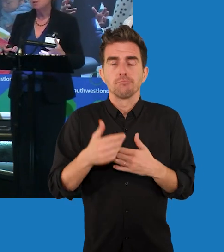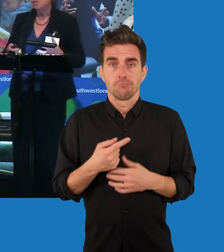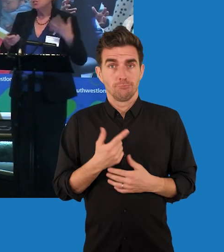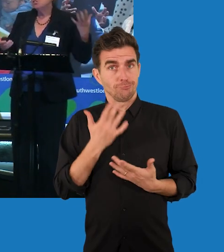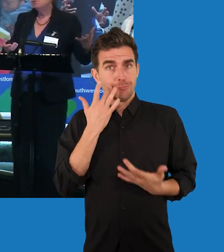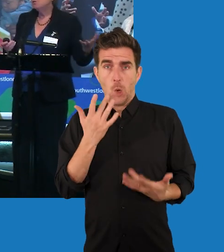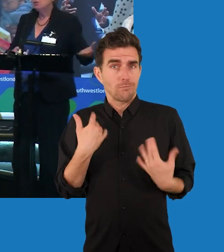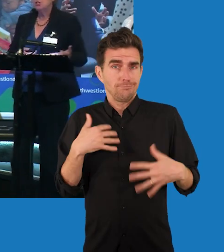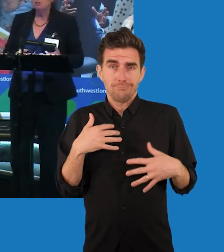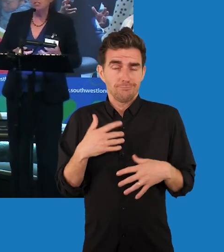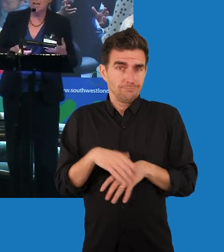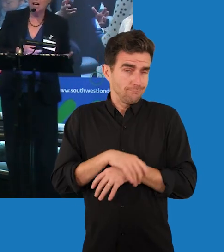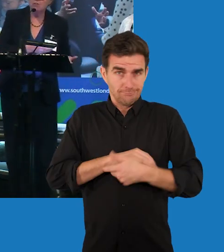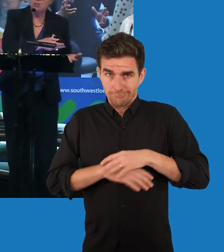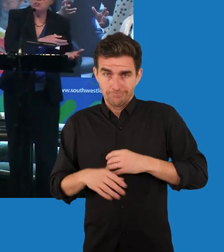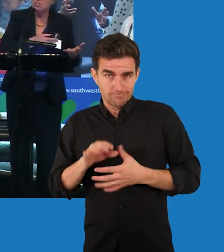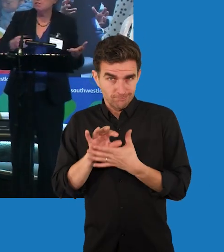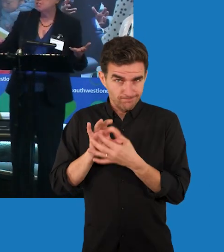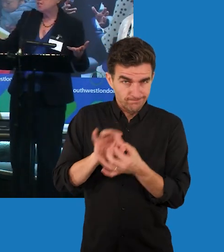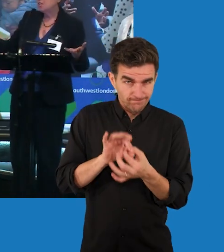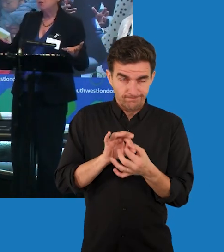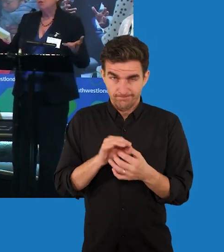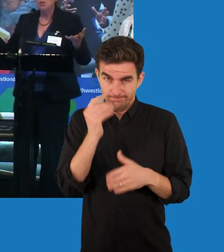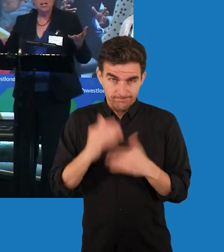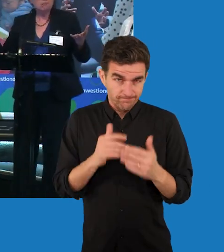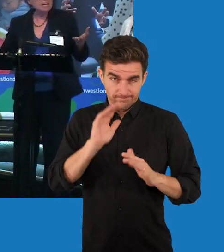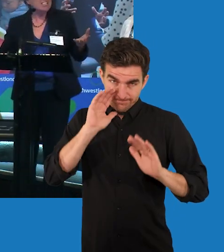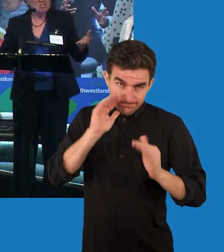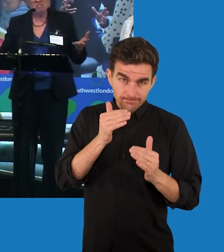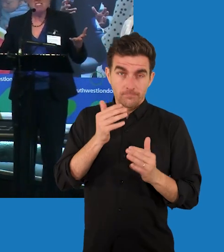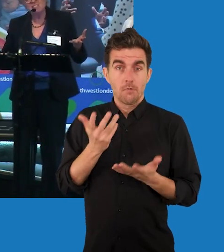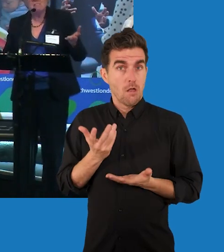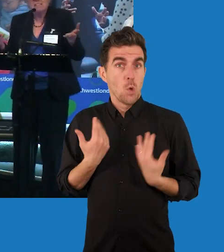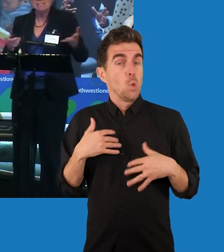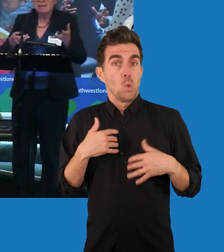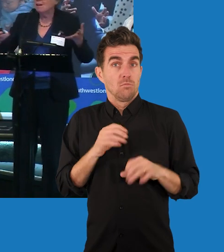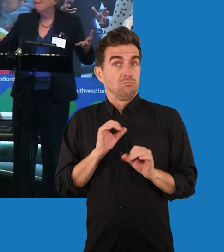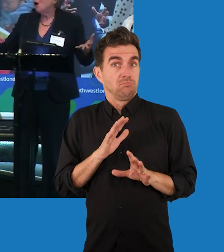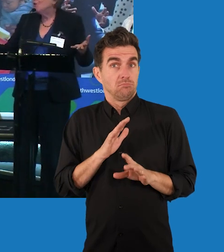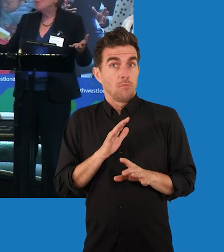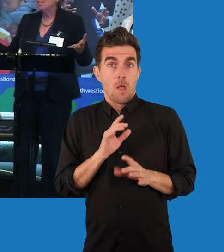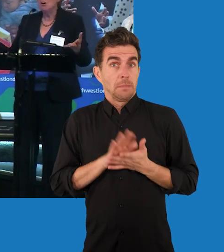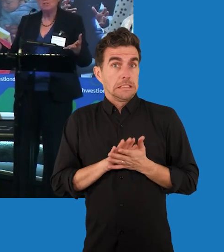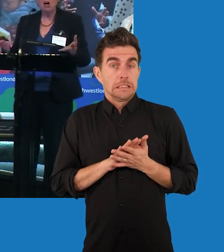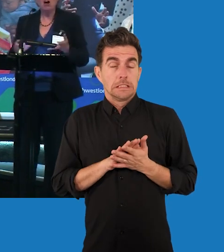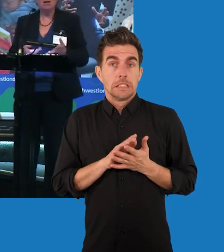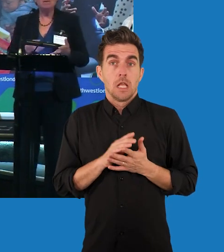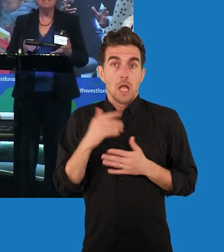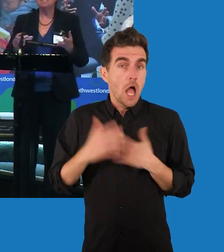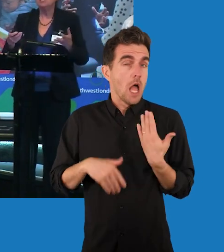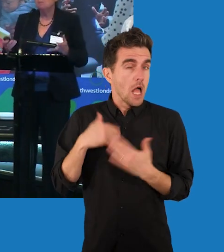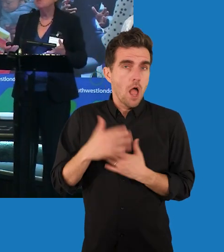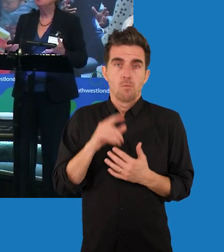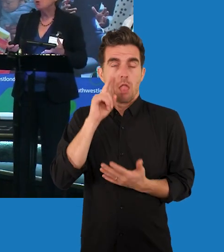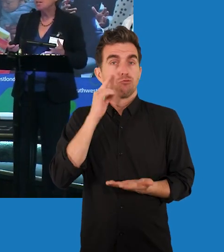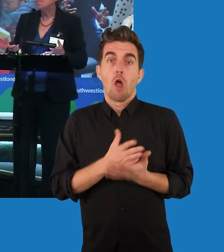them. She's also shown us how the longevity of and relationalness, if I can say that, over time means